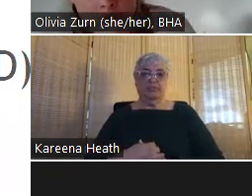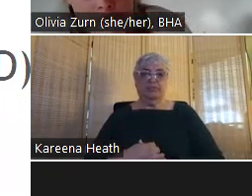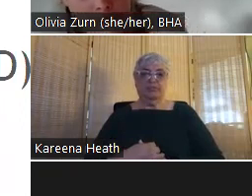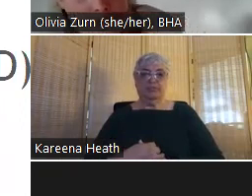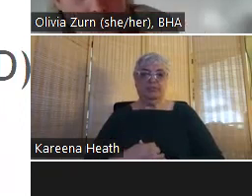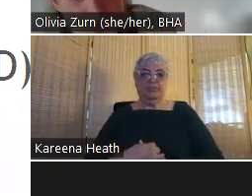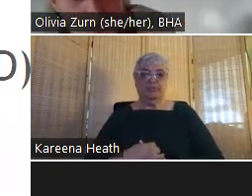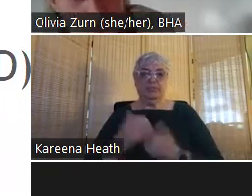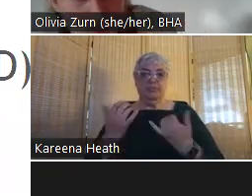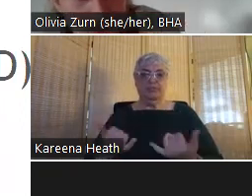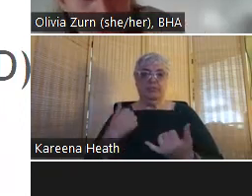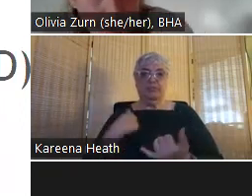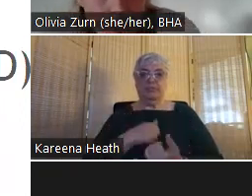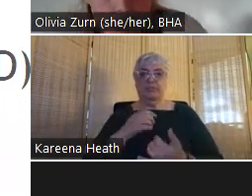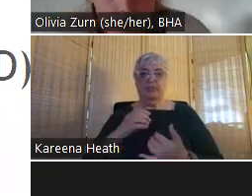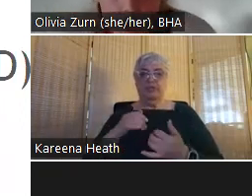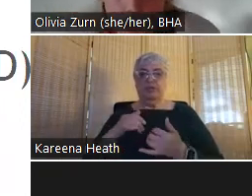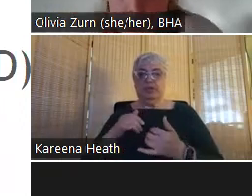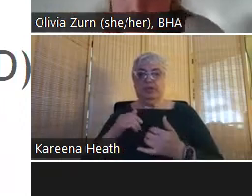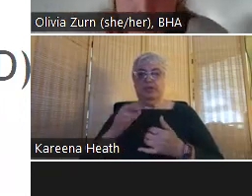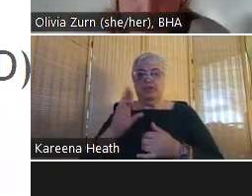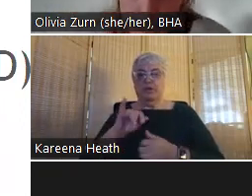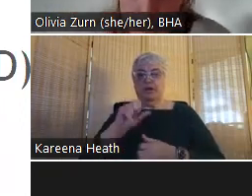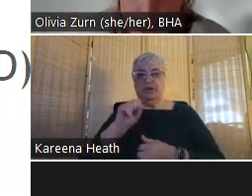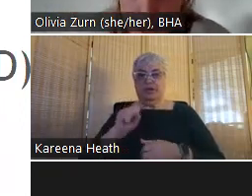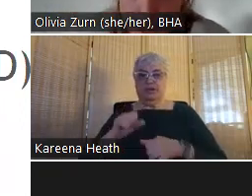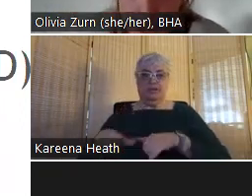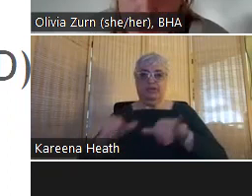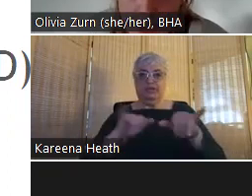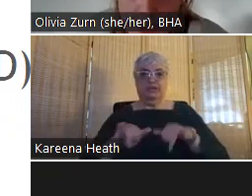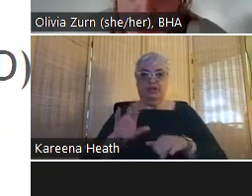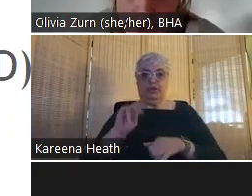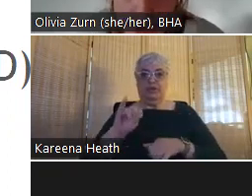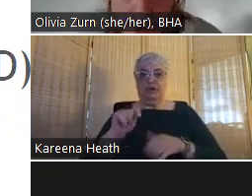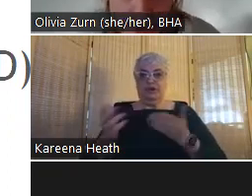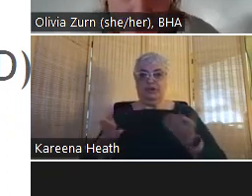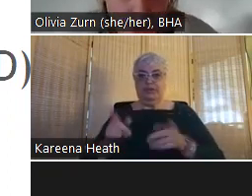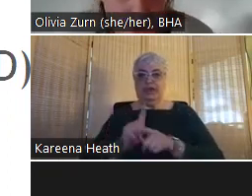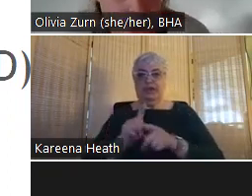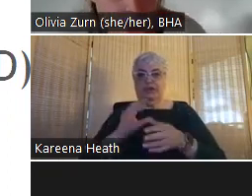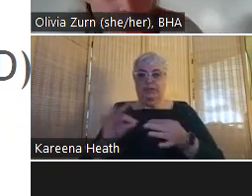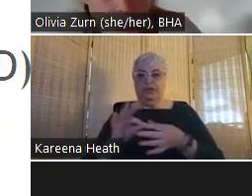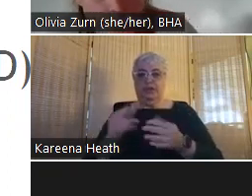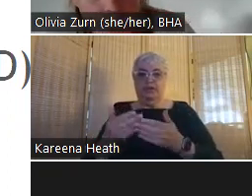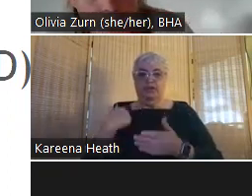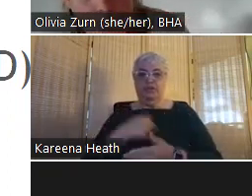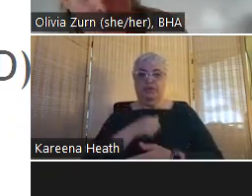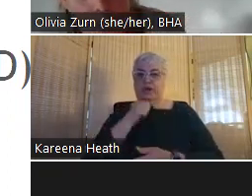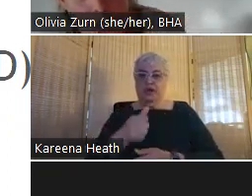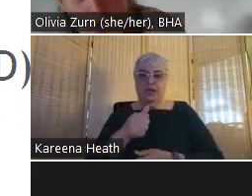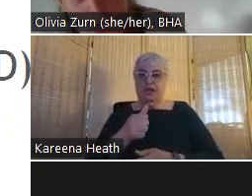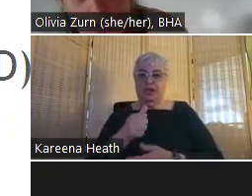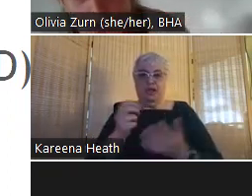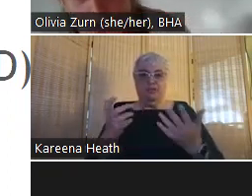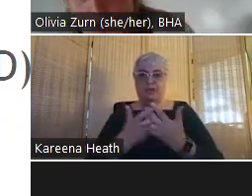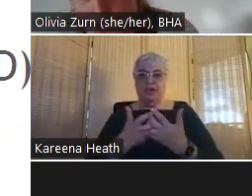Okay, so here's where we get into crisis stabilization unit services. As mentioned before, we are no longer